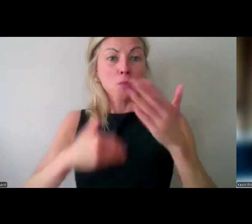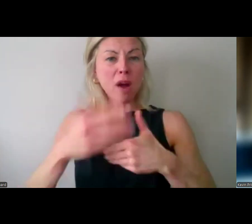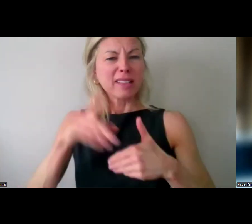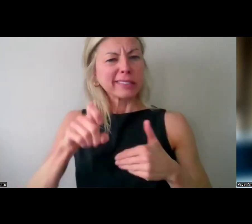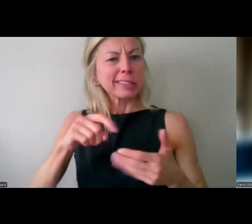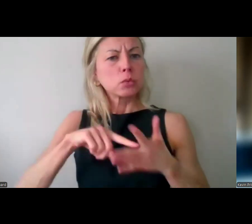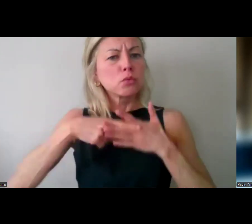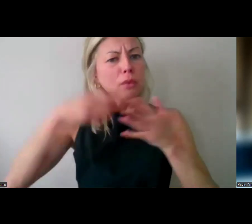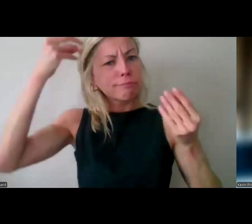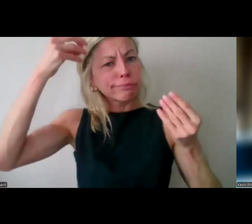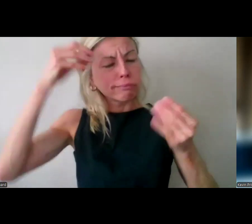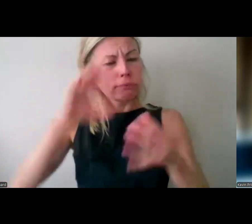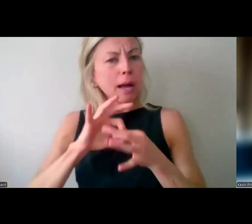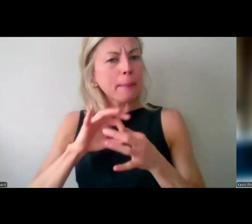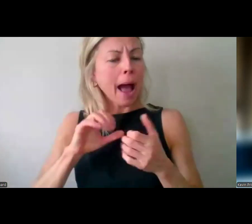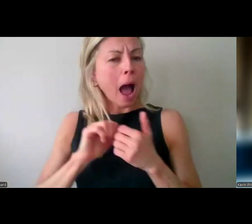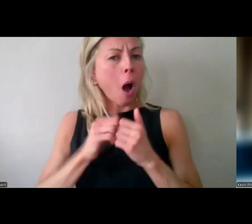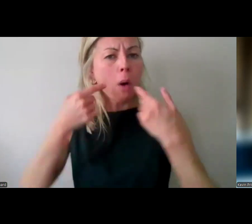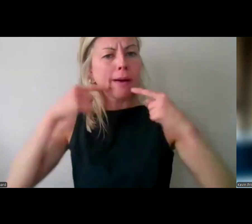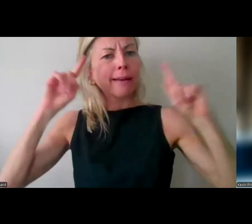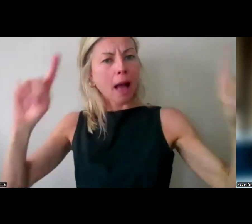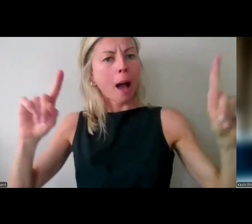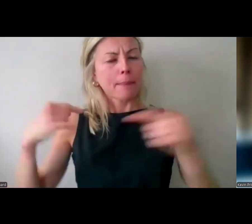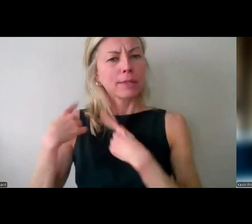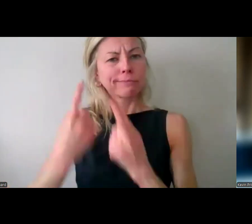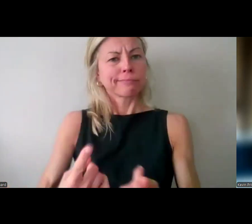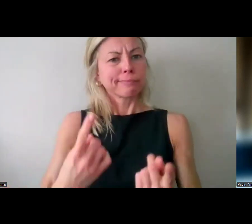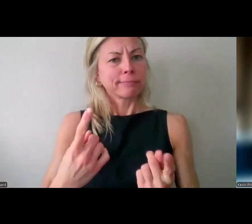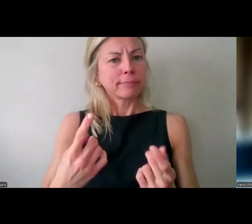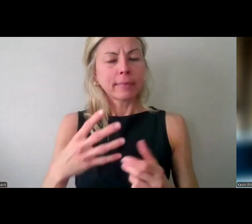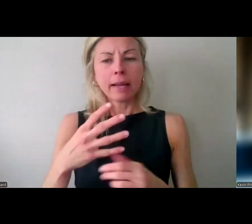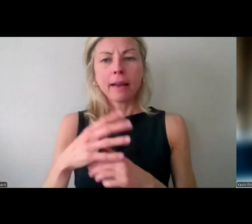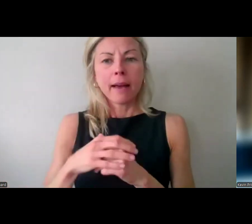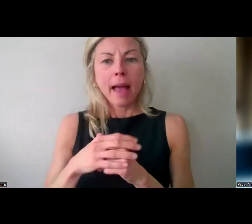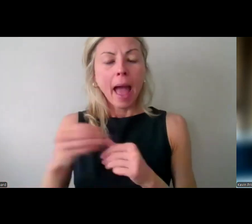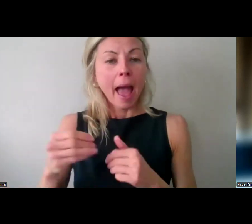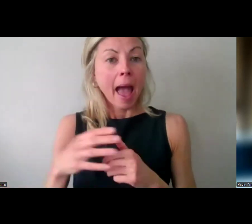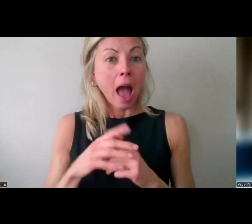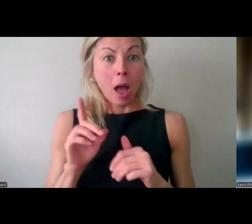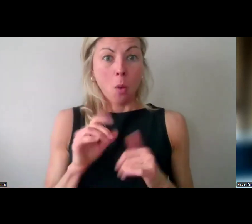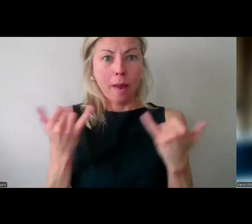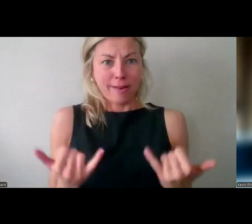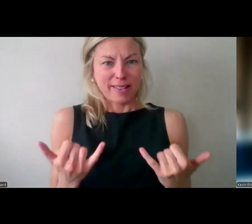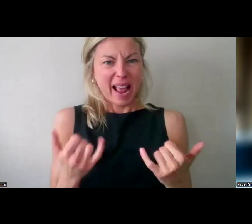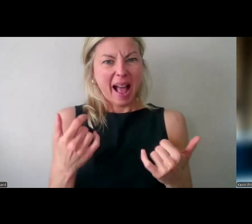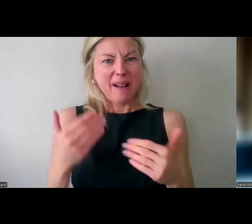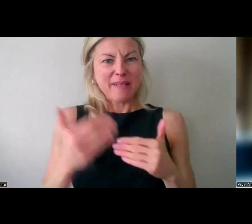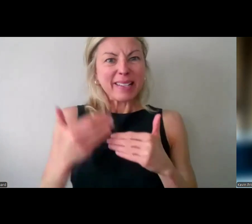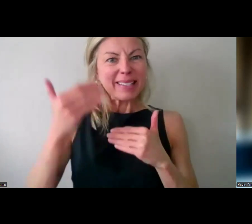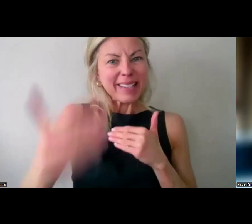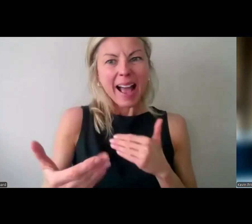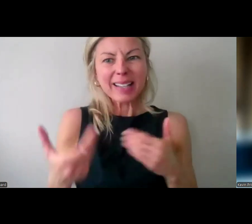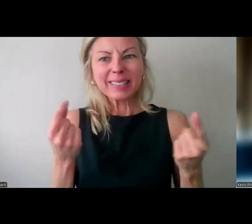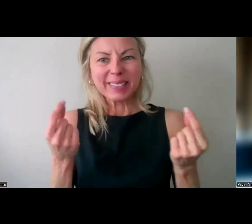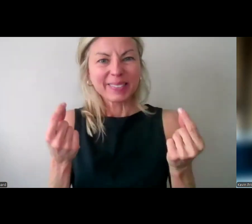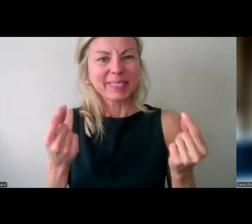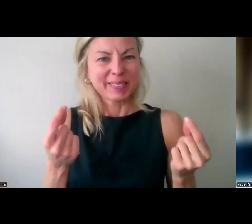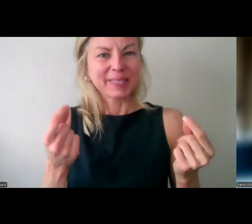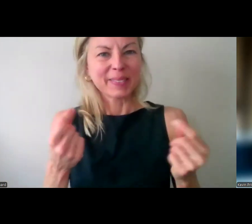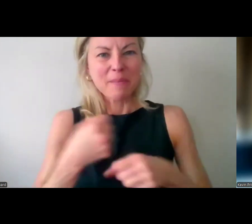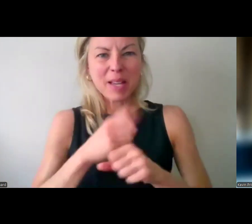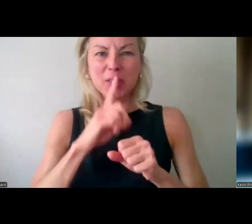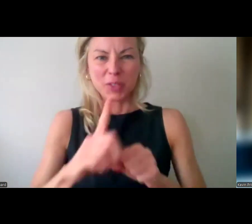thinking about what we've accomplished, where we are now, and what we need to do next to make sure we want to end up where we want to be at